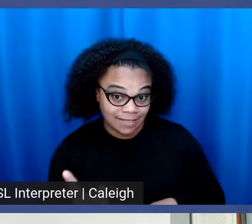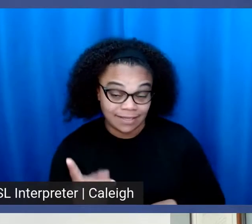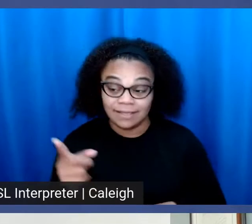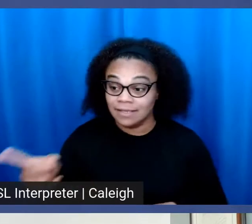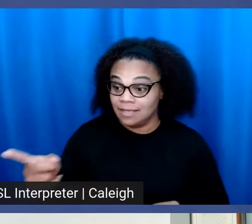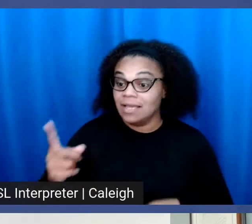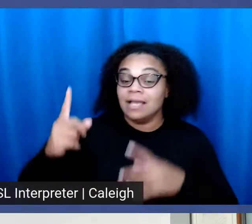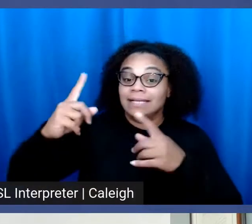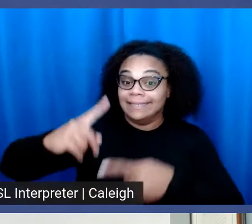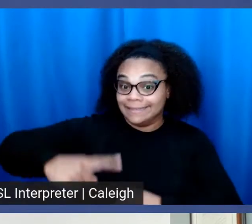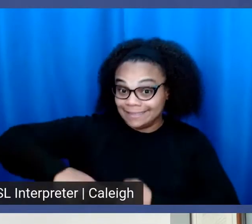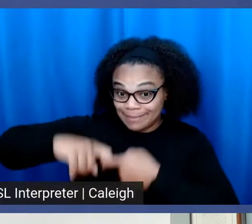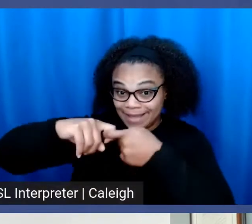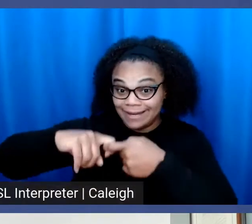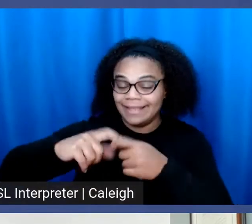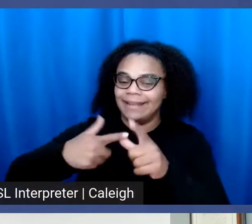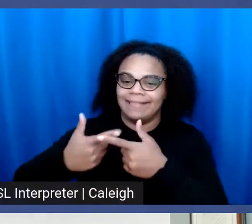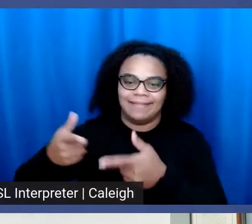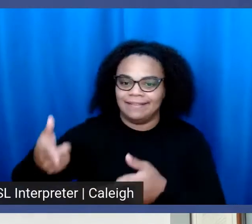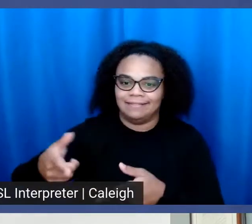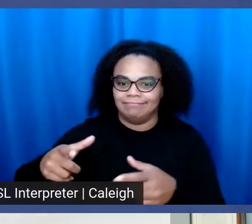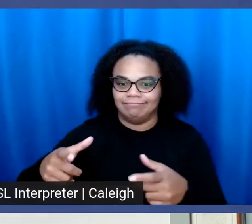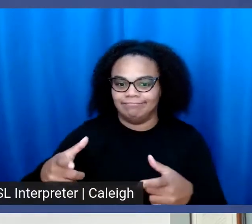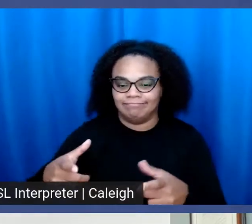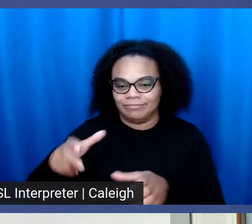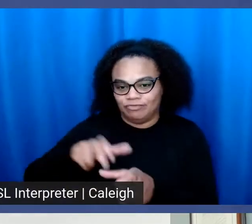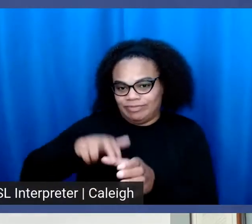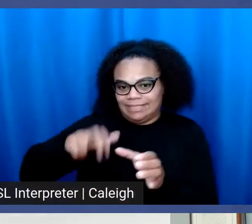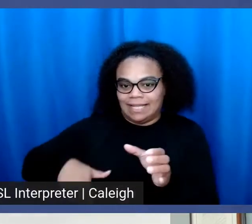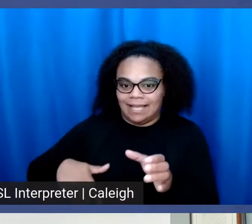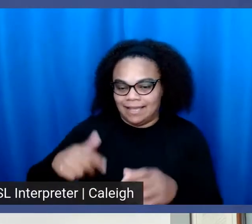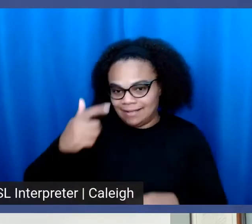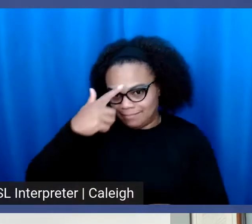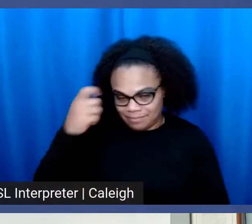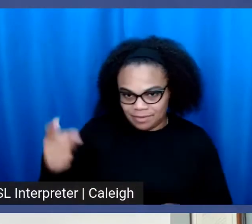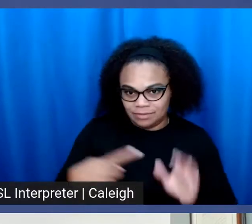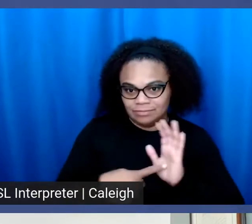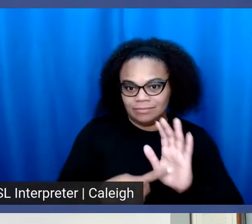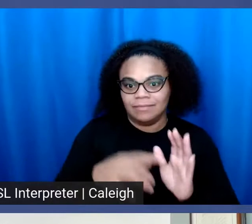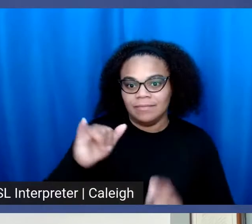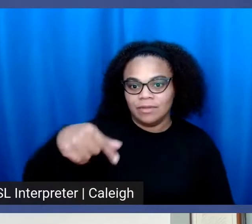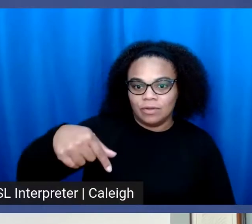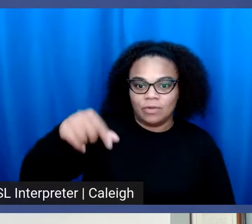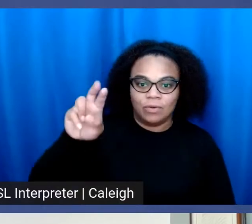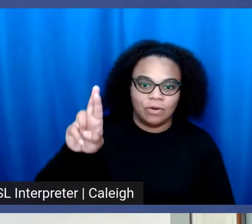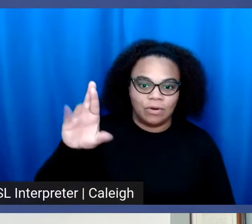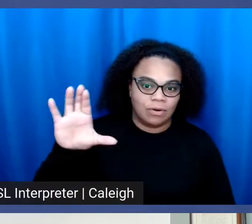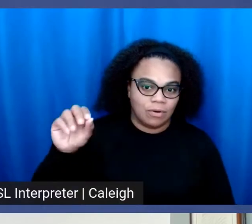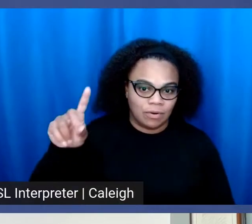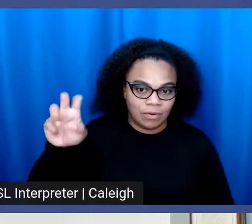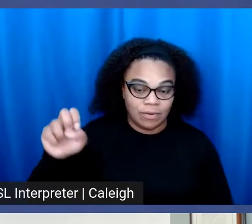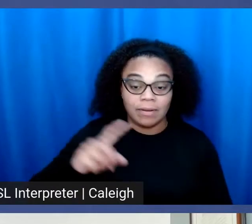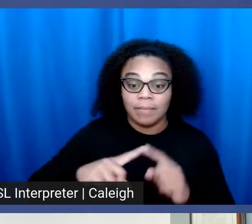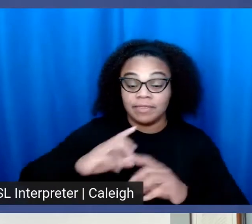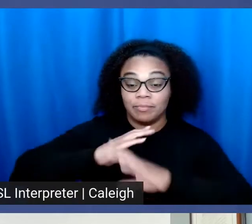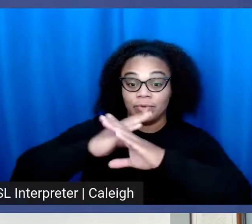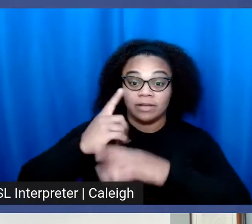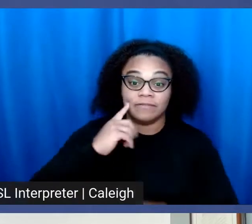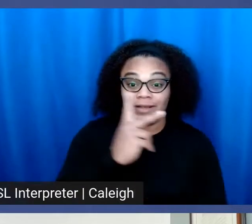of this protest, investigated for putting up the QR code. The protections for in-classroom K-12 teacher